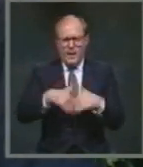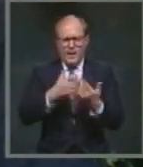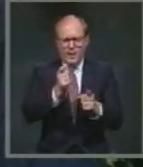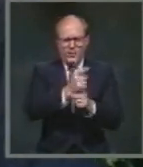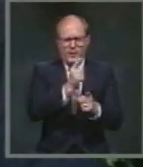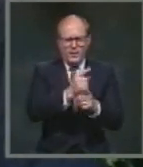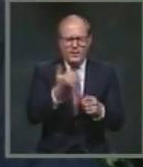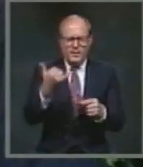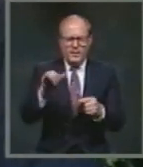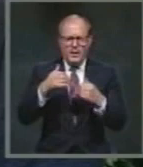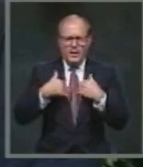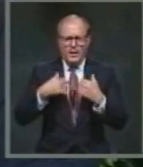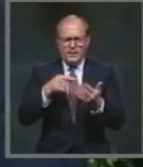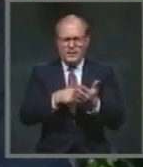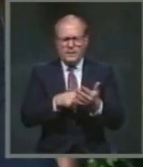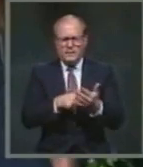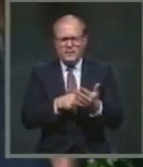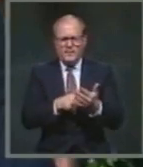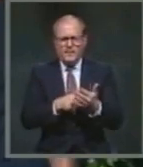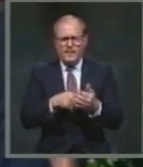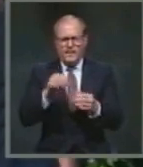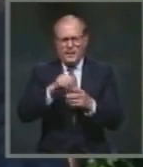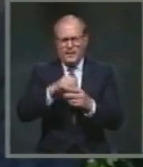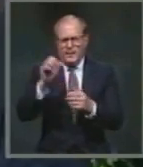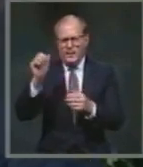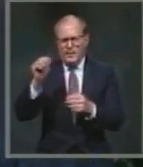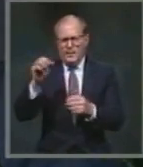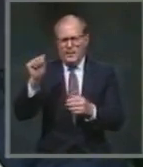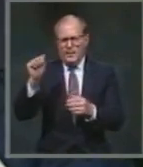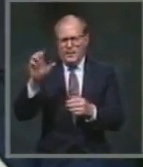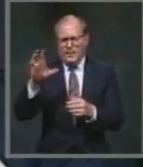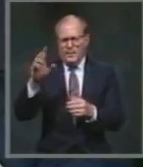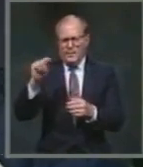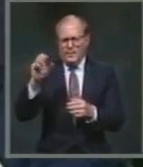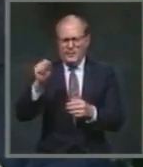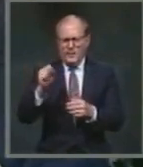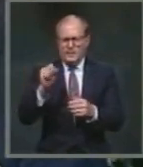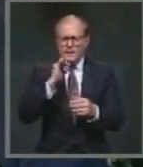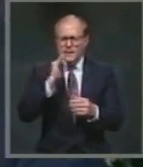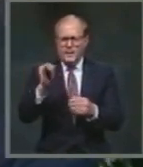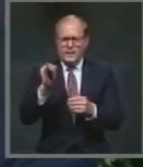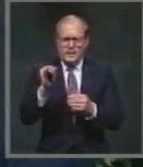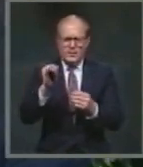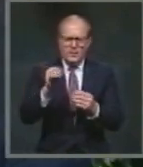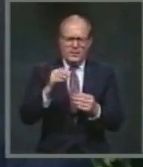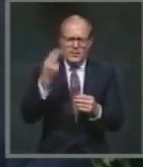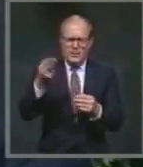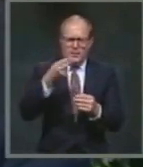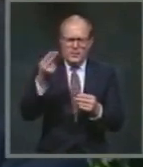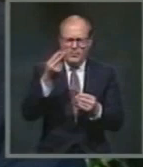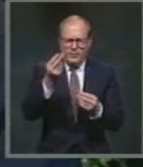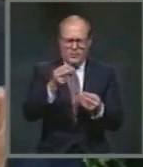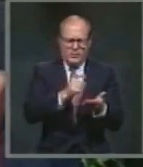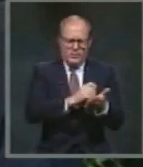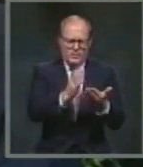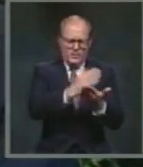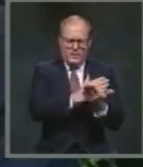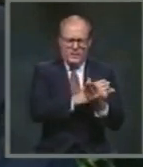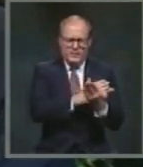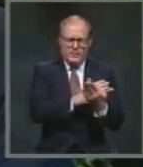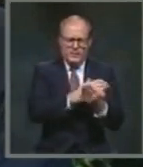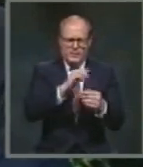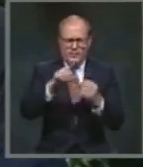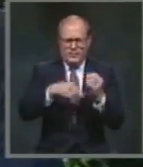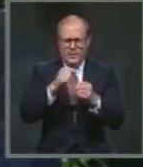this memorial feast. The book of Acts is an inspired historical account of the early days of the church. It's the only one we